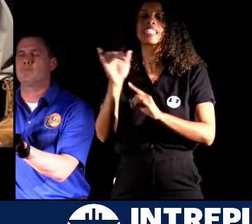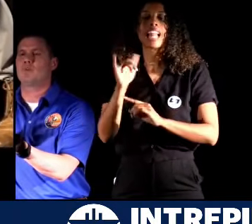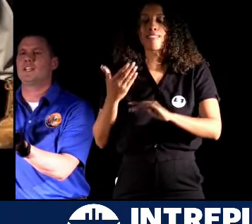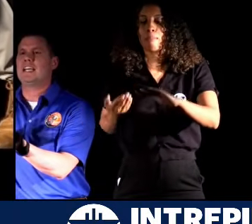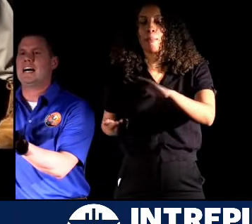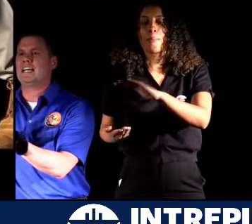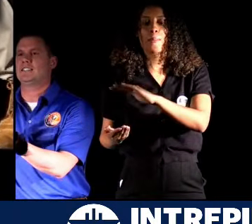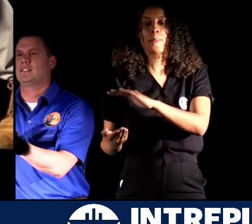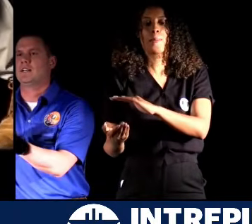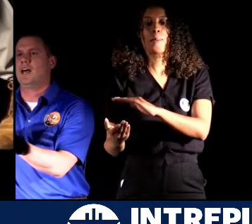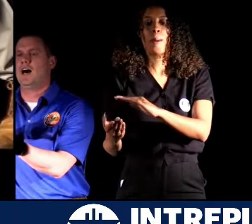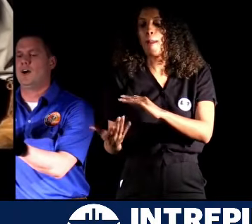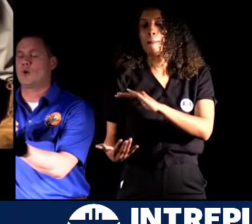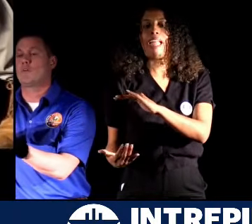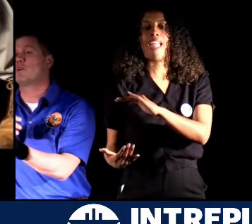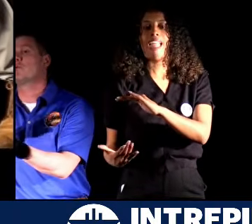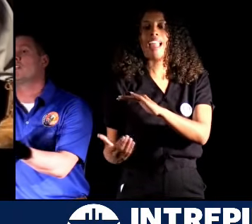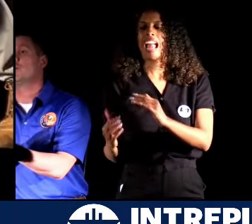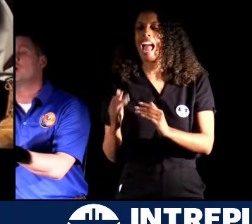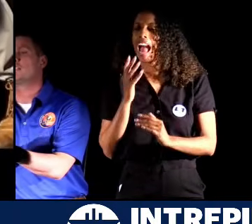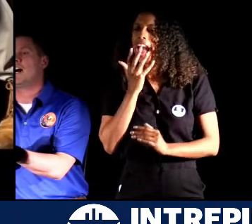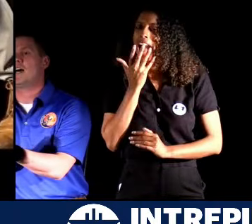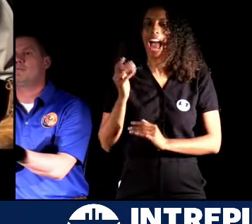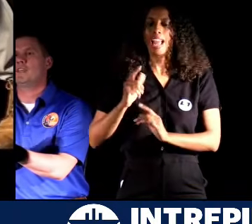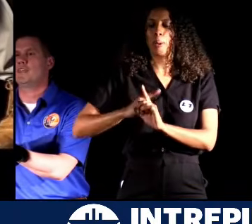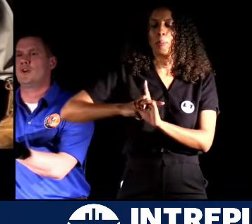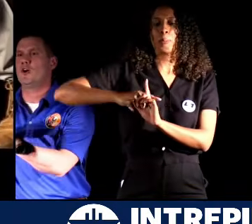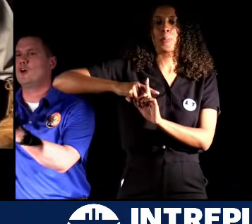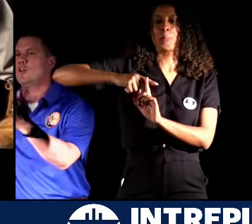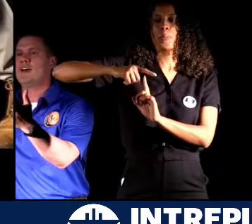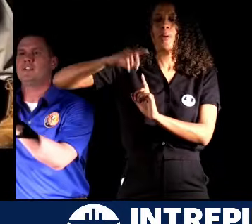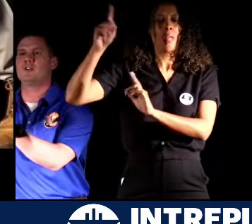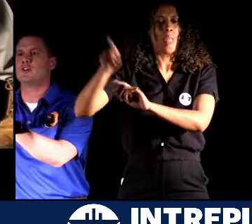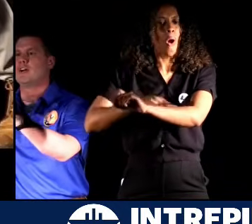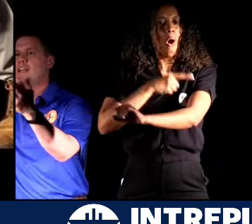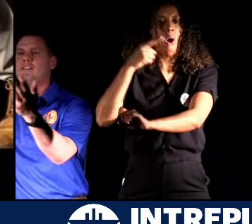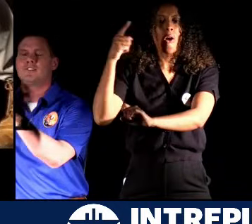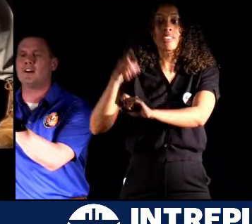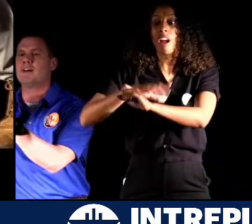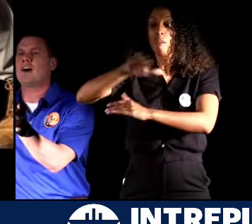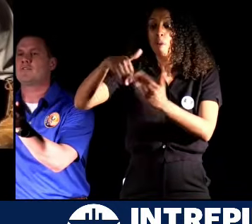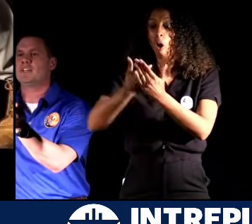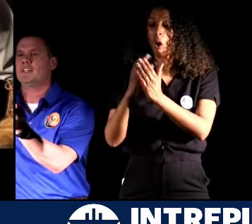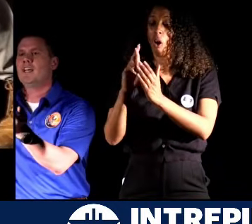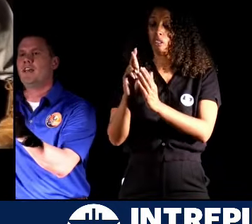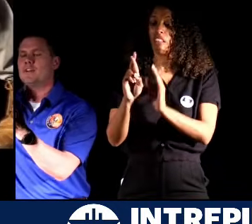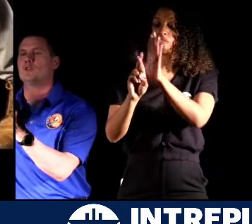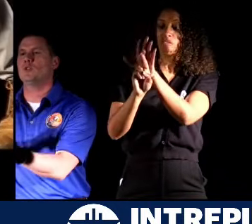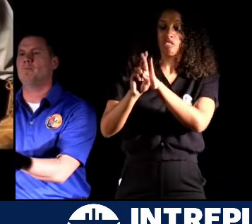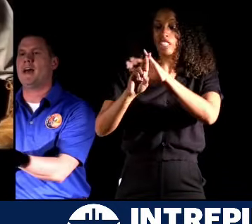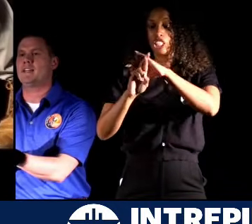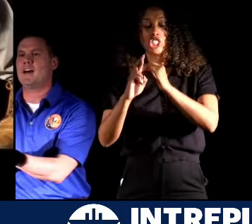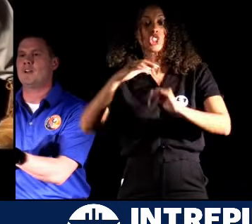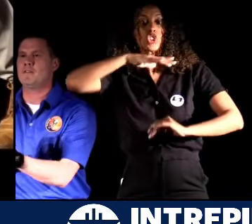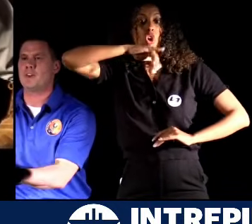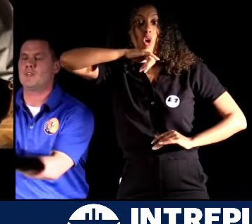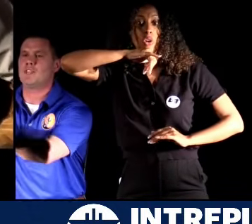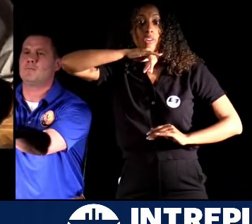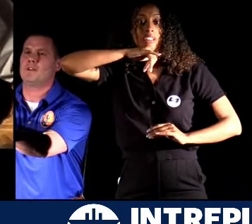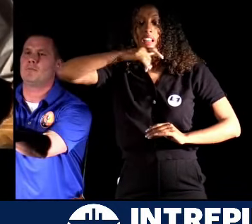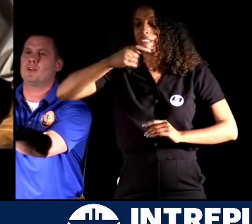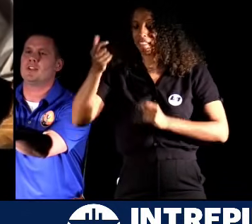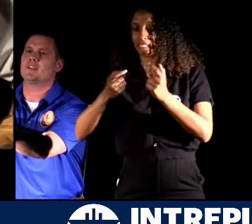it up really hot or for a really long time, get all that dirt and stuff out of it, and then cool it back down, and